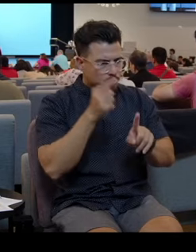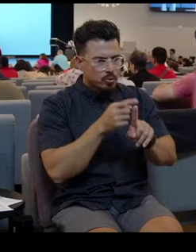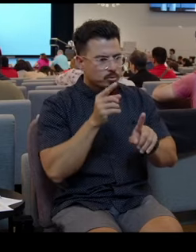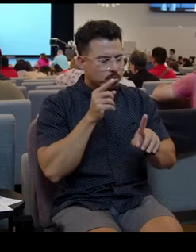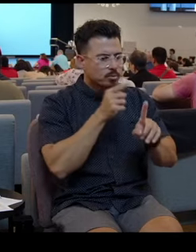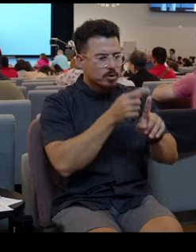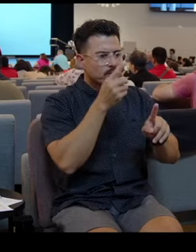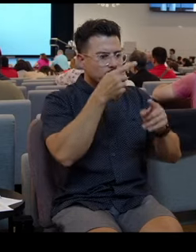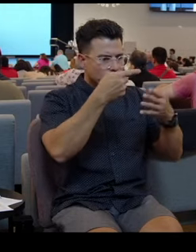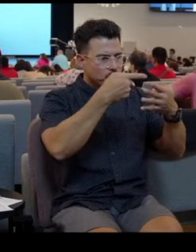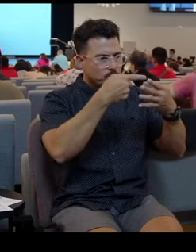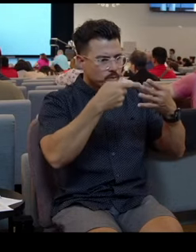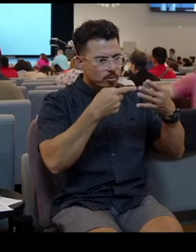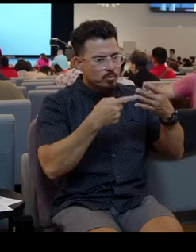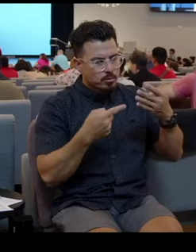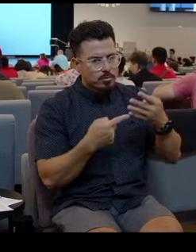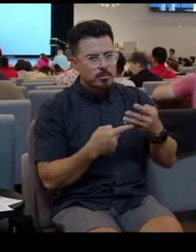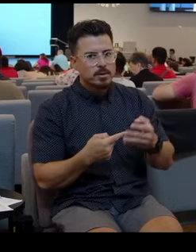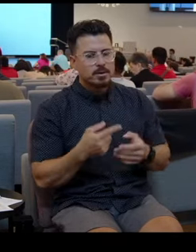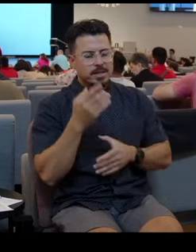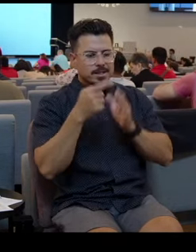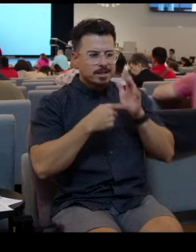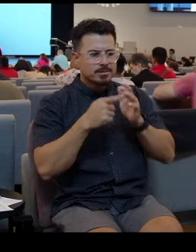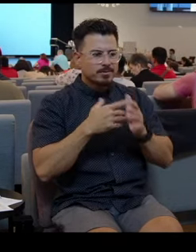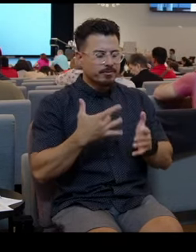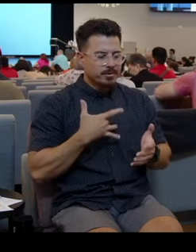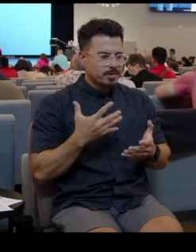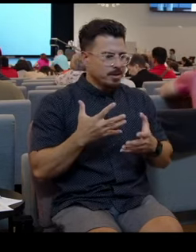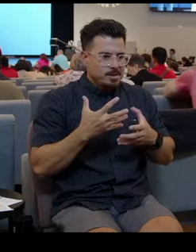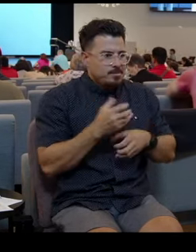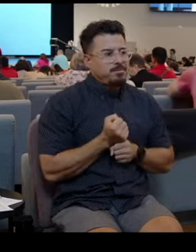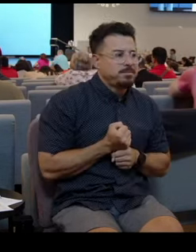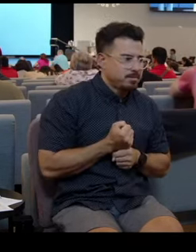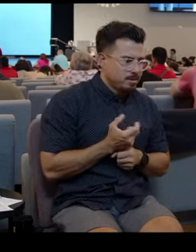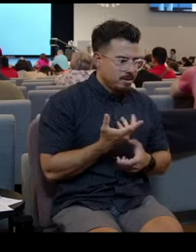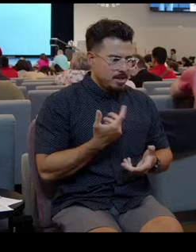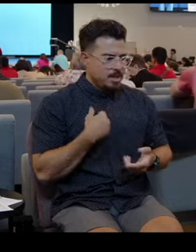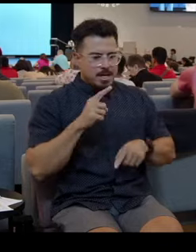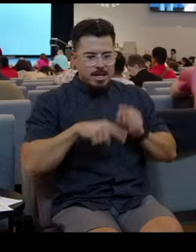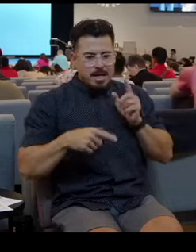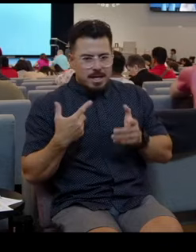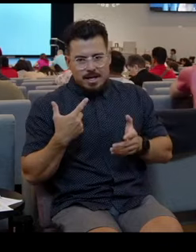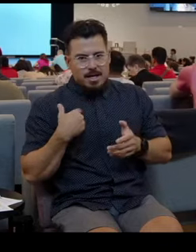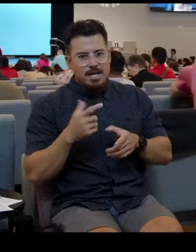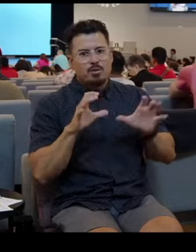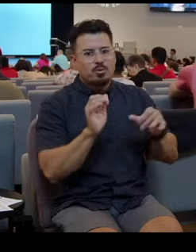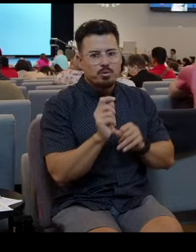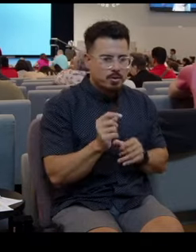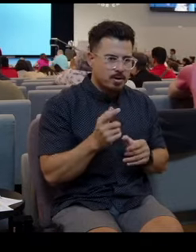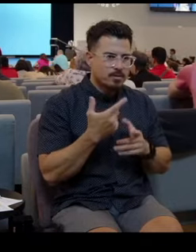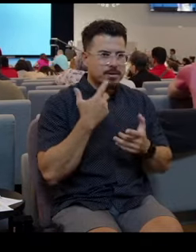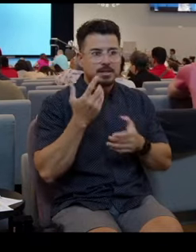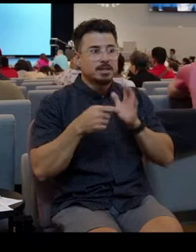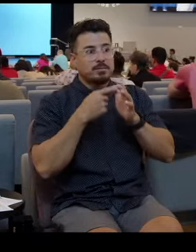And sometimes we get trapped. How many know sometimes? I've done it. We get trapped. We get thrown out between first and second, you know.